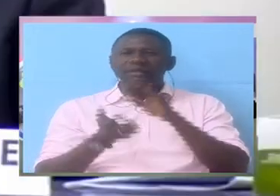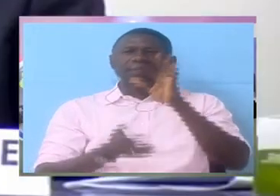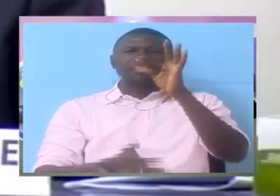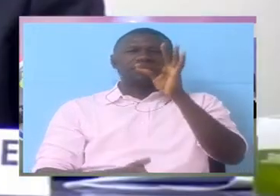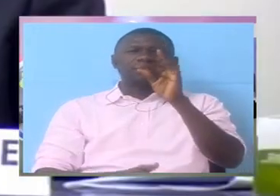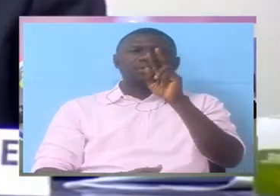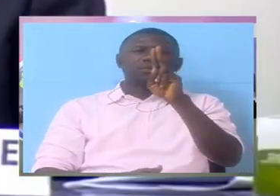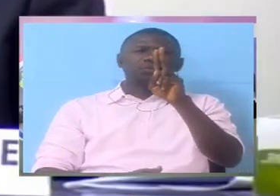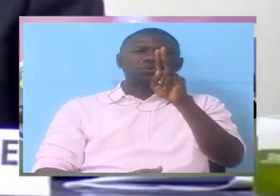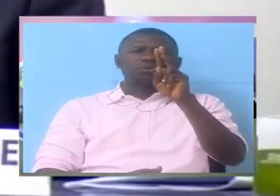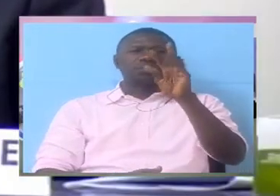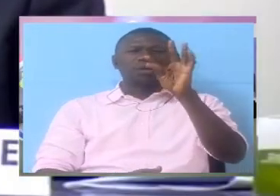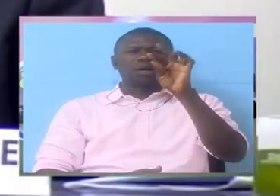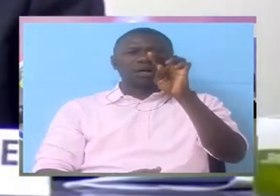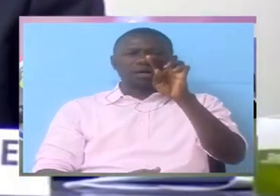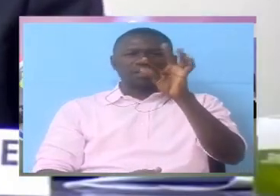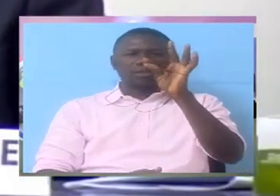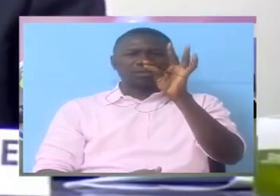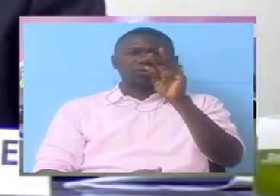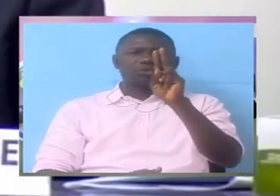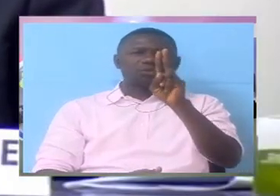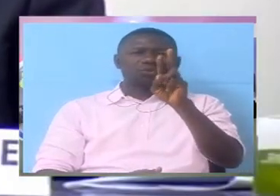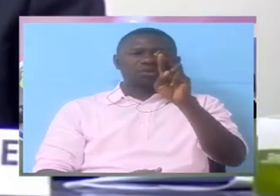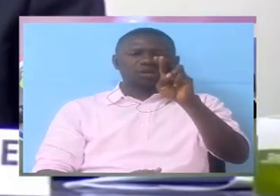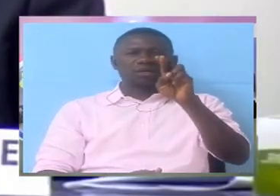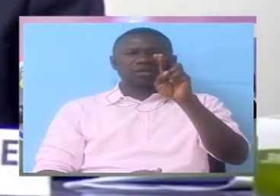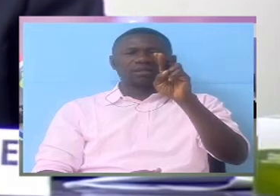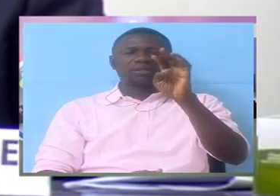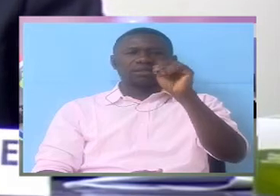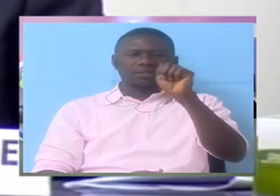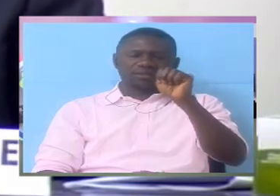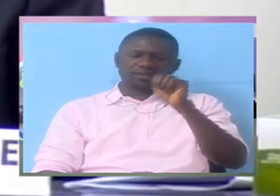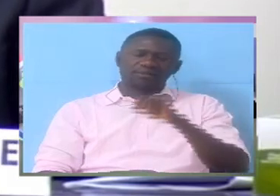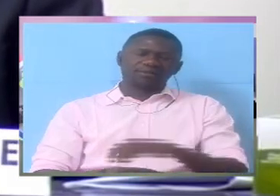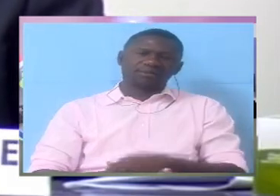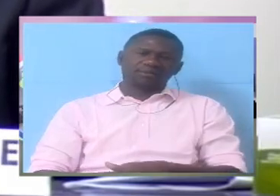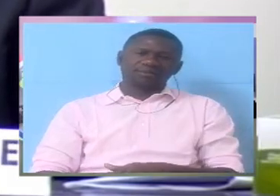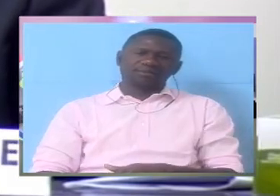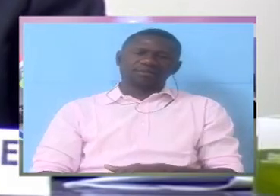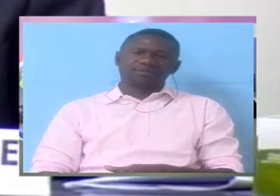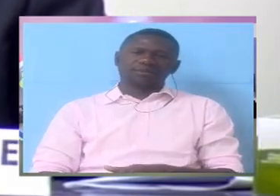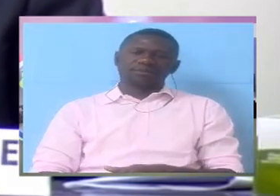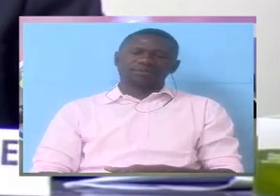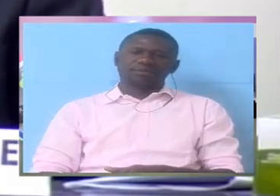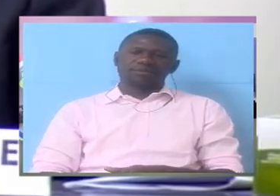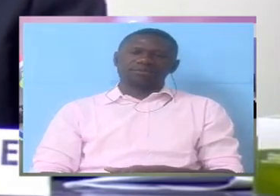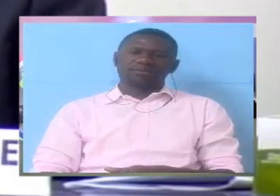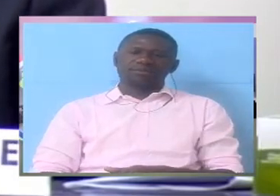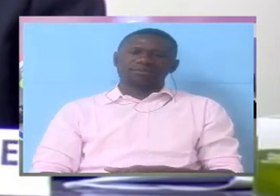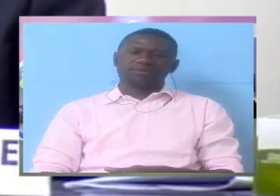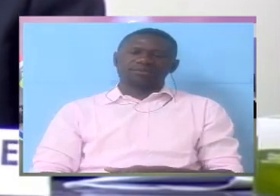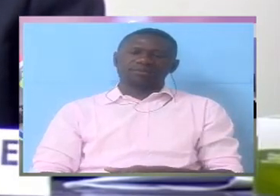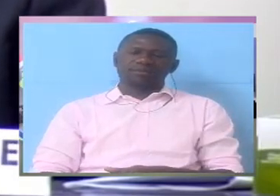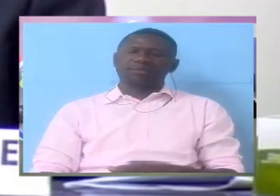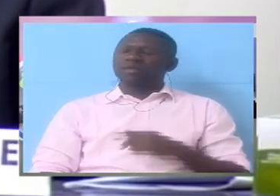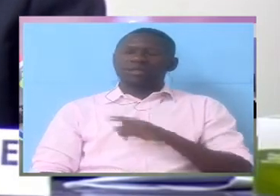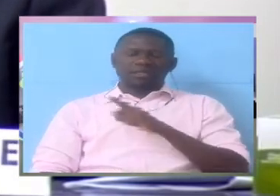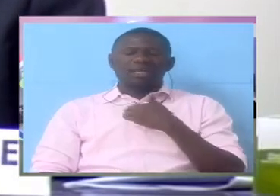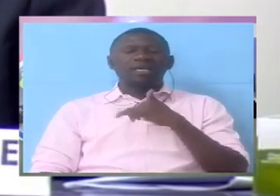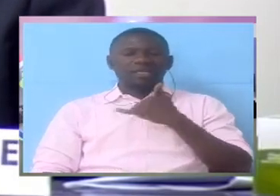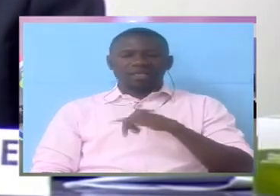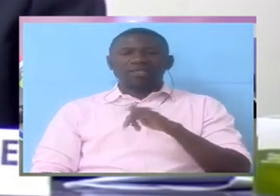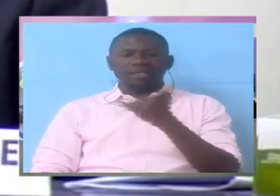it? Yes, I can. But I'm not the one testifying. I'll ask you. I'll ask you to define it. What do